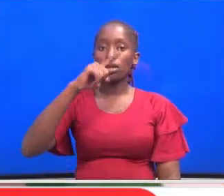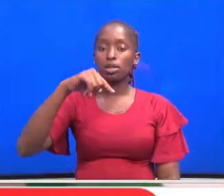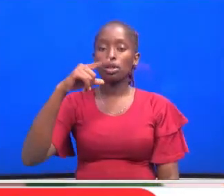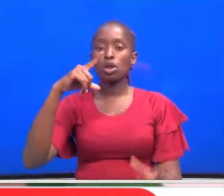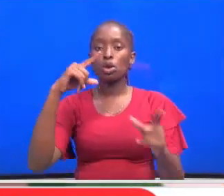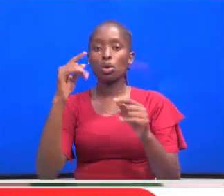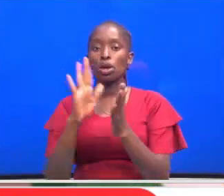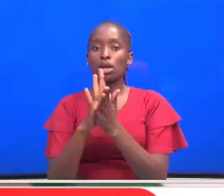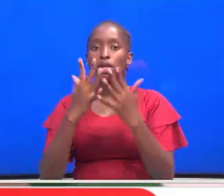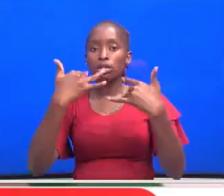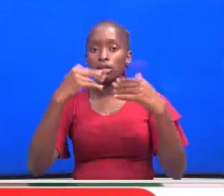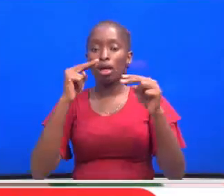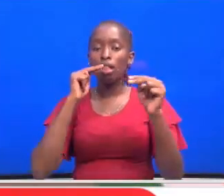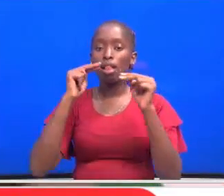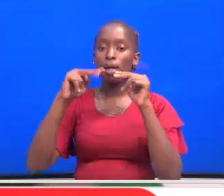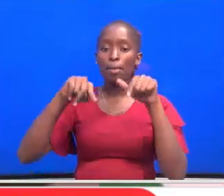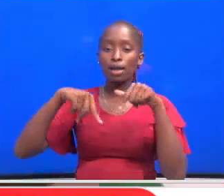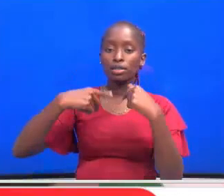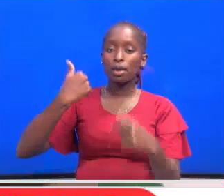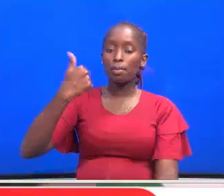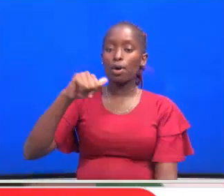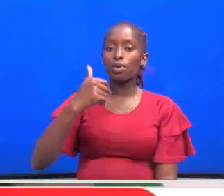negotiate.